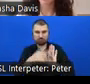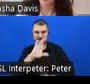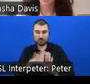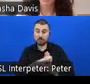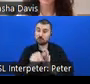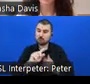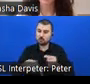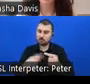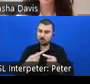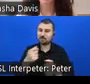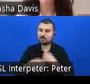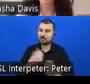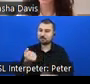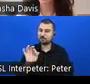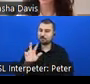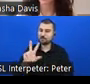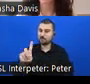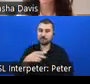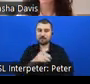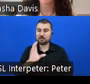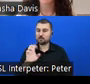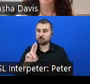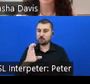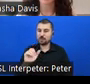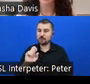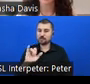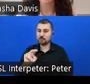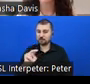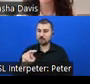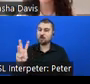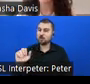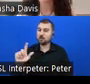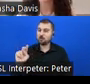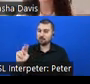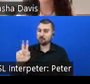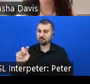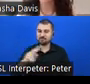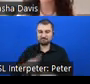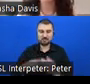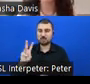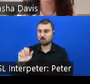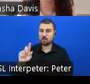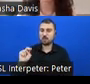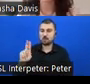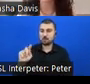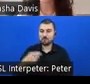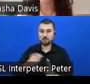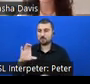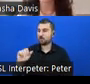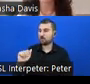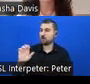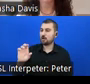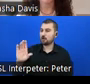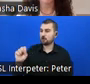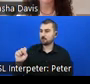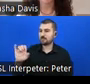in 1931 and is in Circassian walnut, which is a type of walnut that comes from the Caucasus as opposed to a North